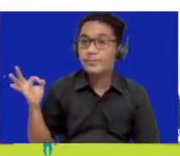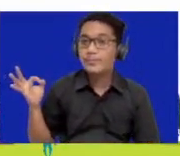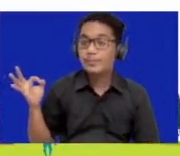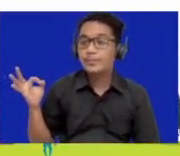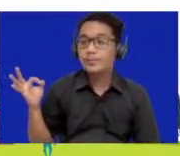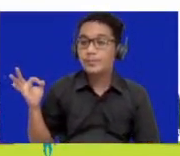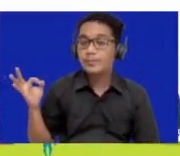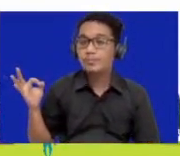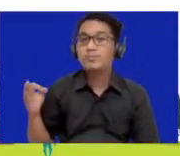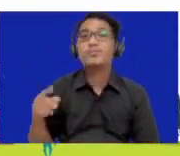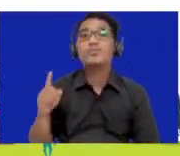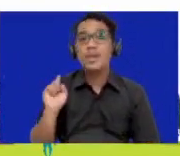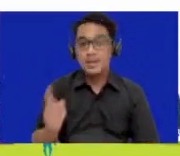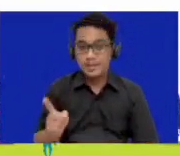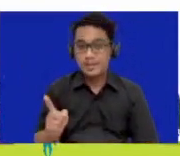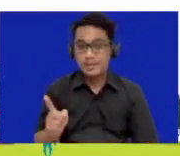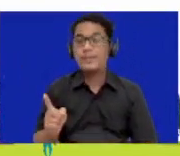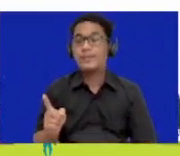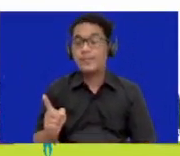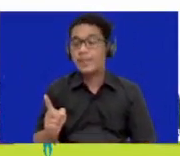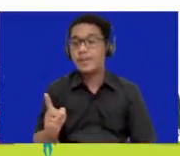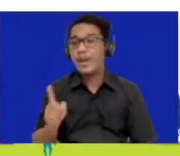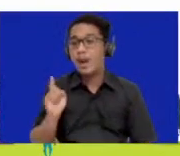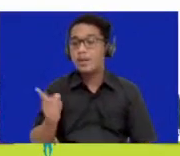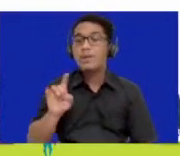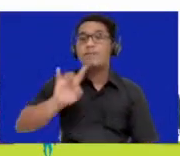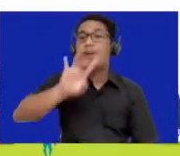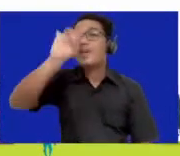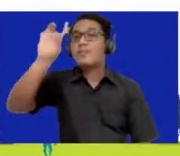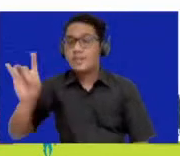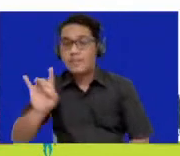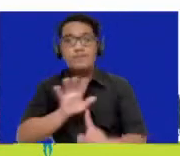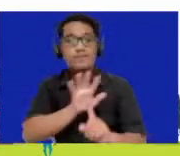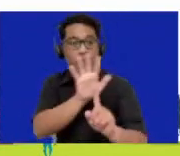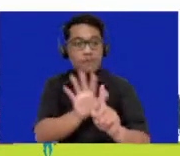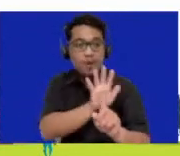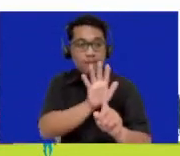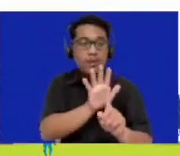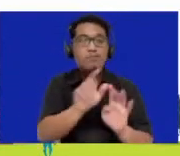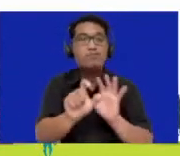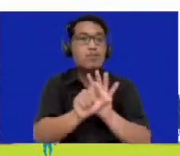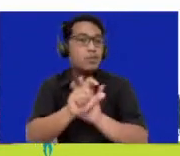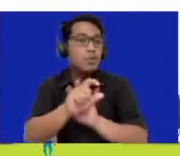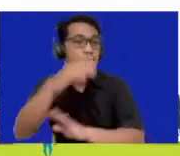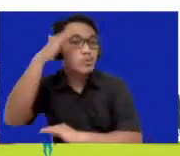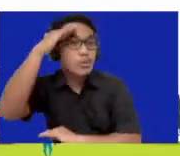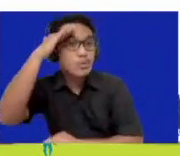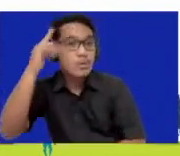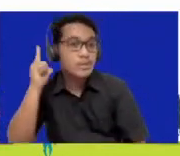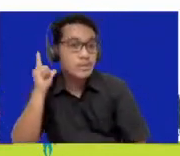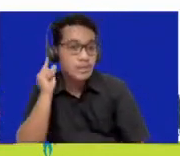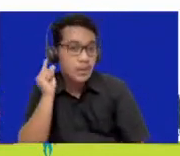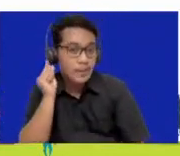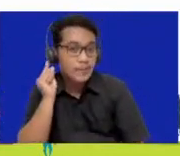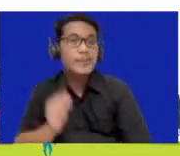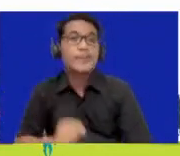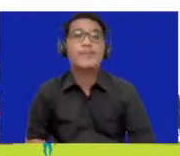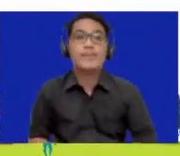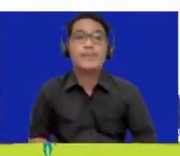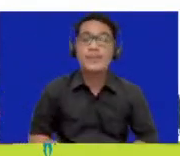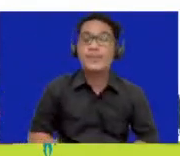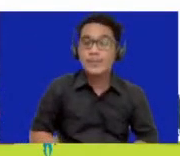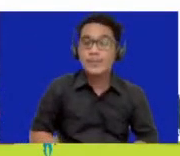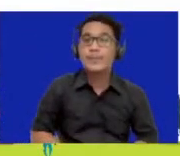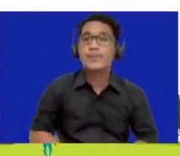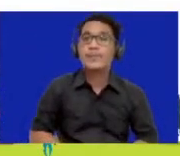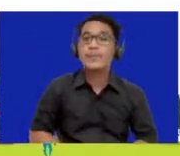engagement increases the gender parity in disaster risk management. Their functional and leadership role